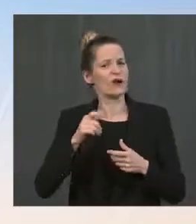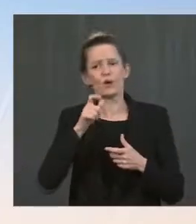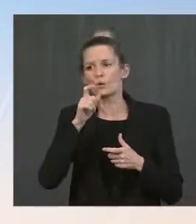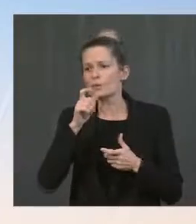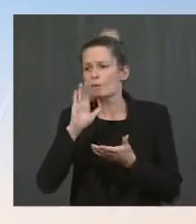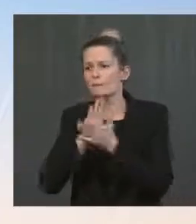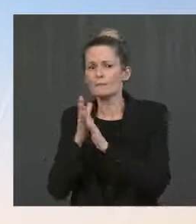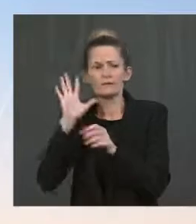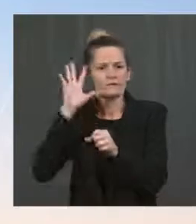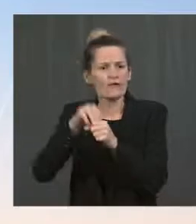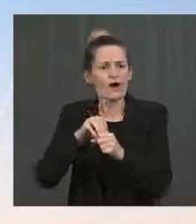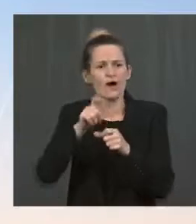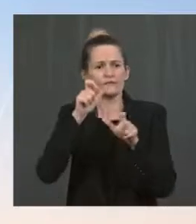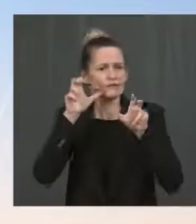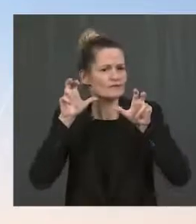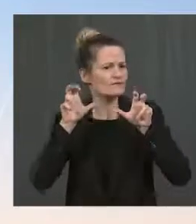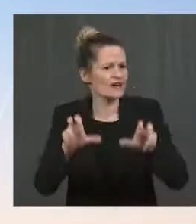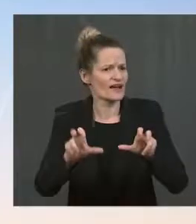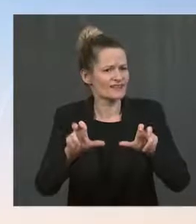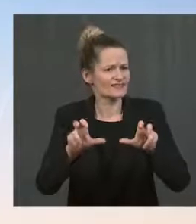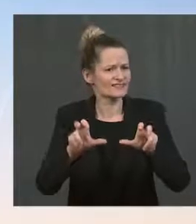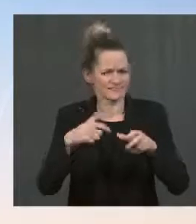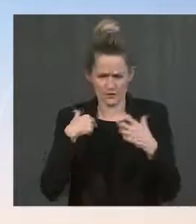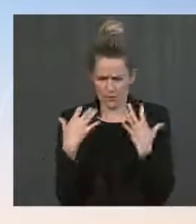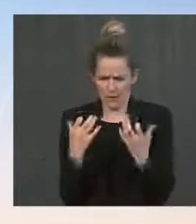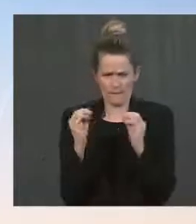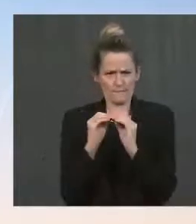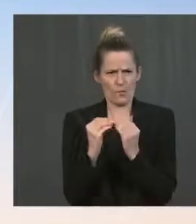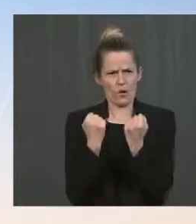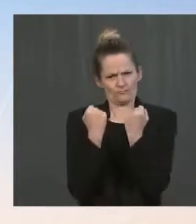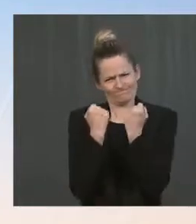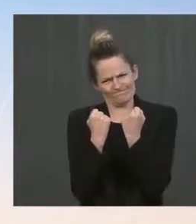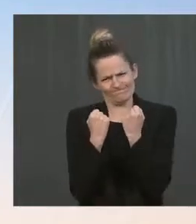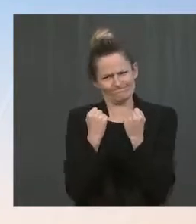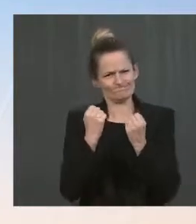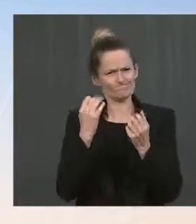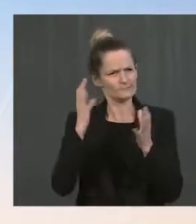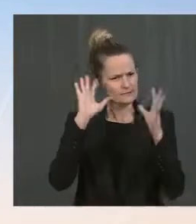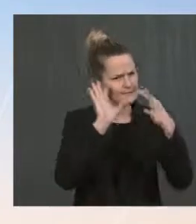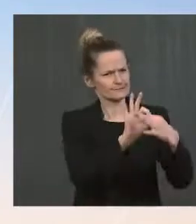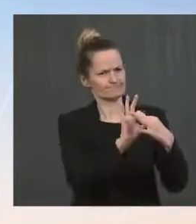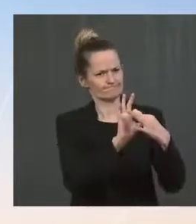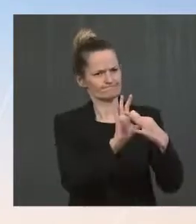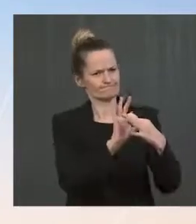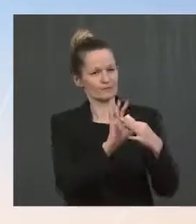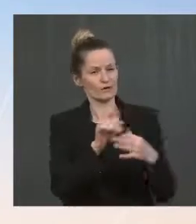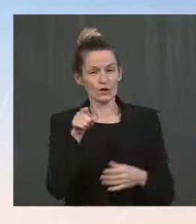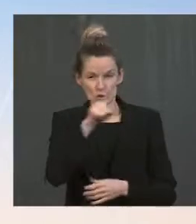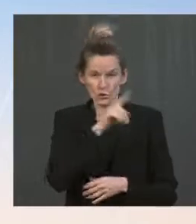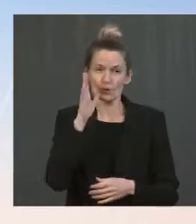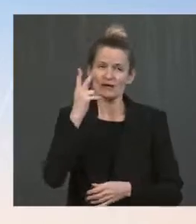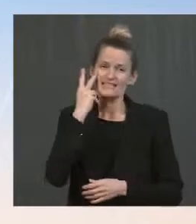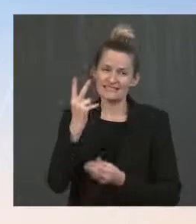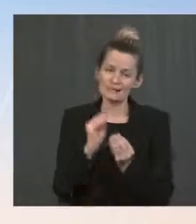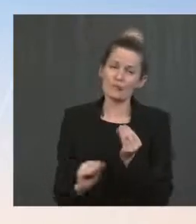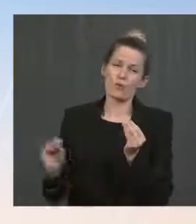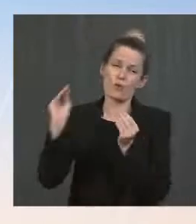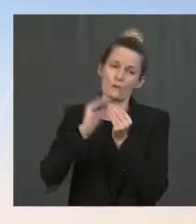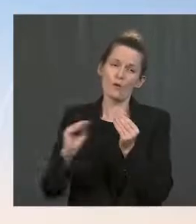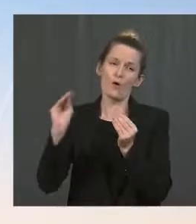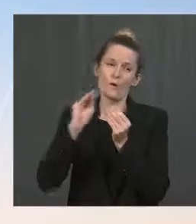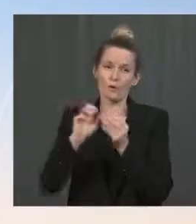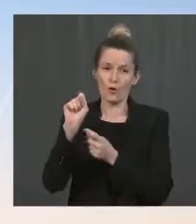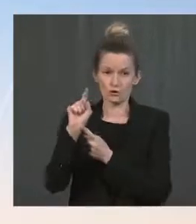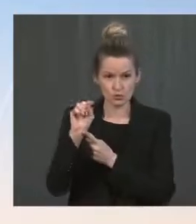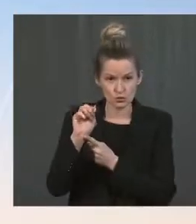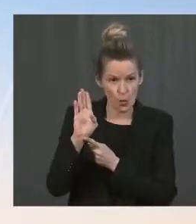in having more resilience against the reality of more frequent and severe extreme weather events. But also